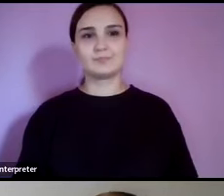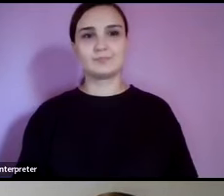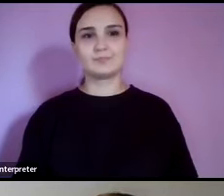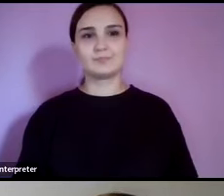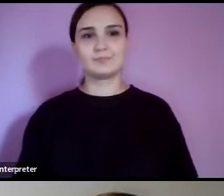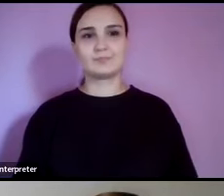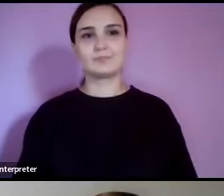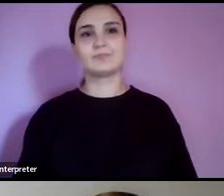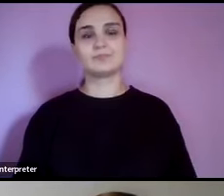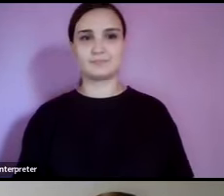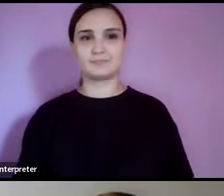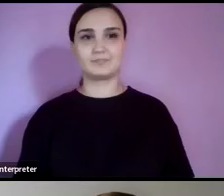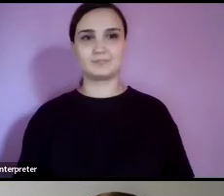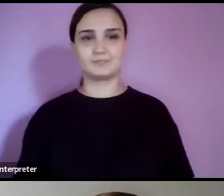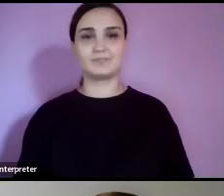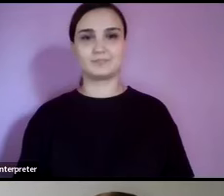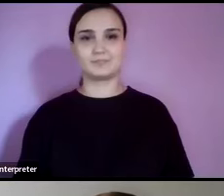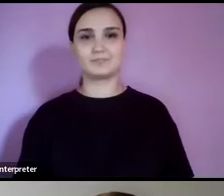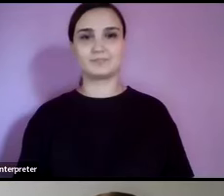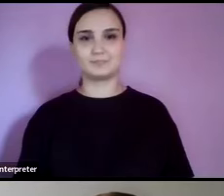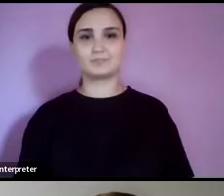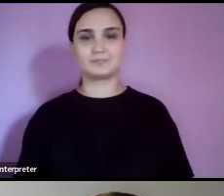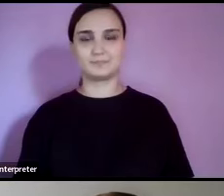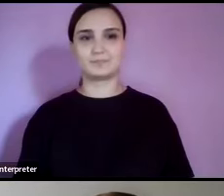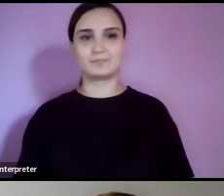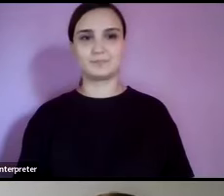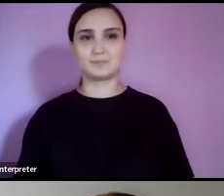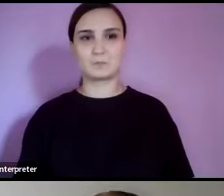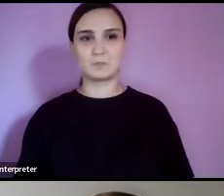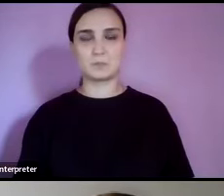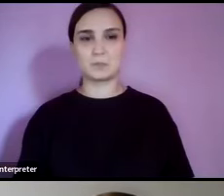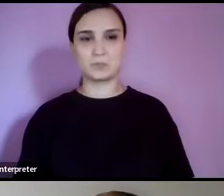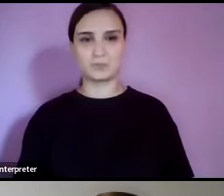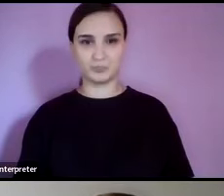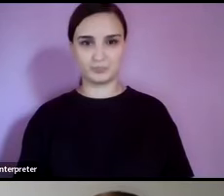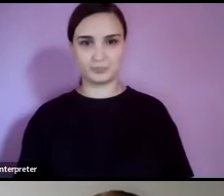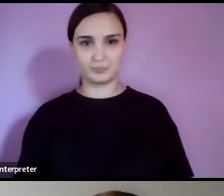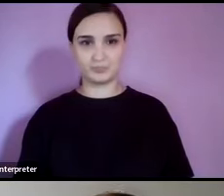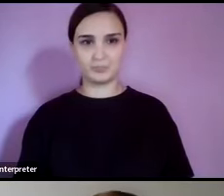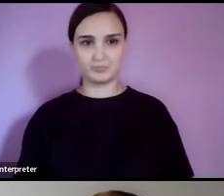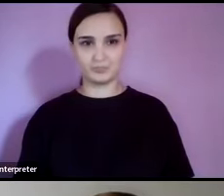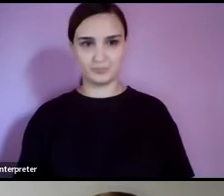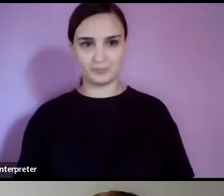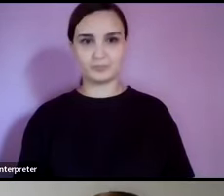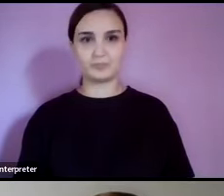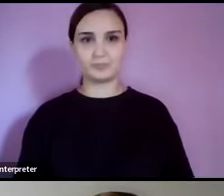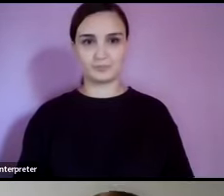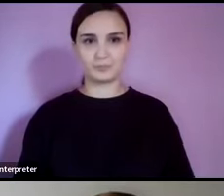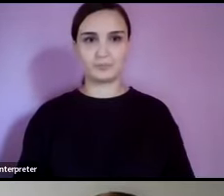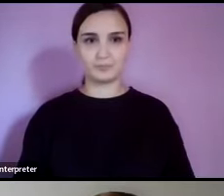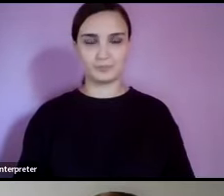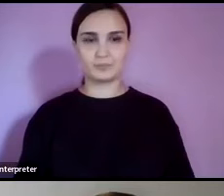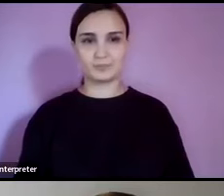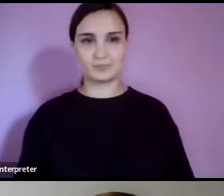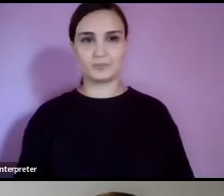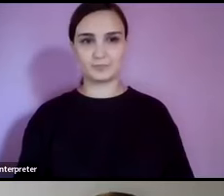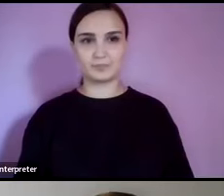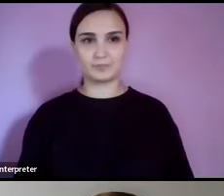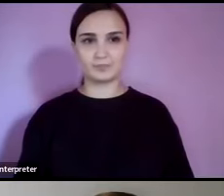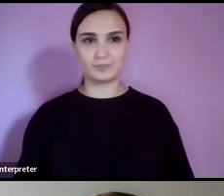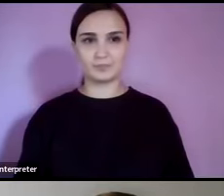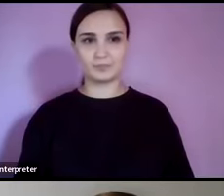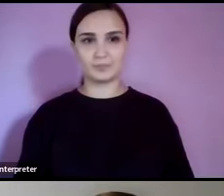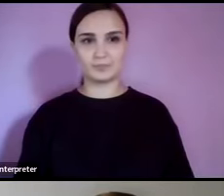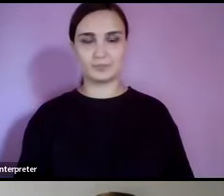expected, sometimes it can be a little more challenging for children and families. And so I just want to talk